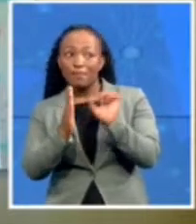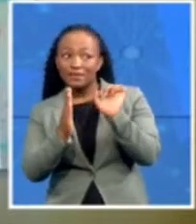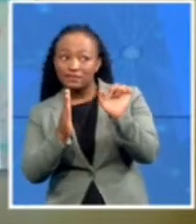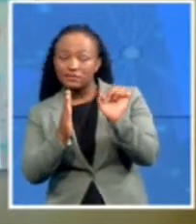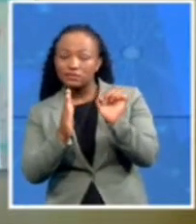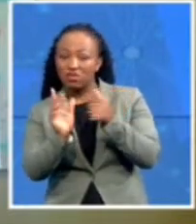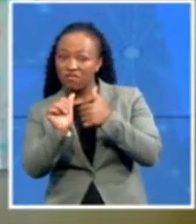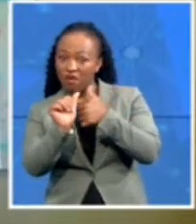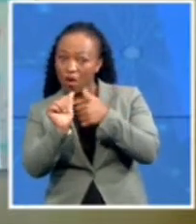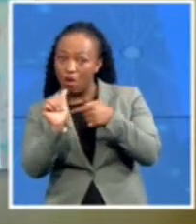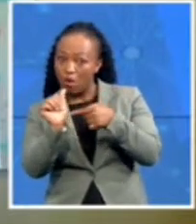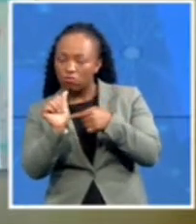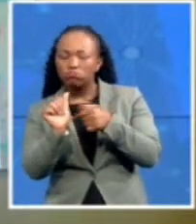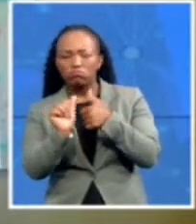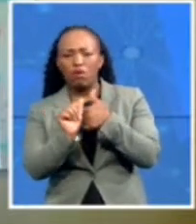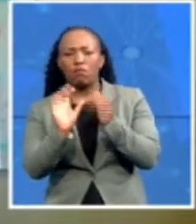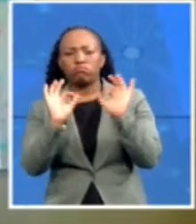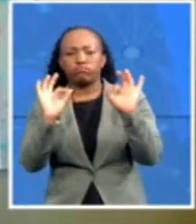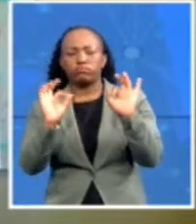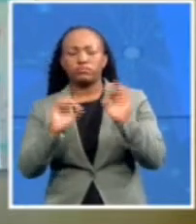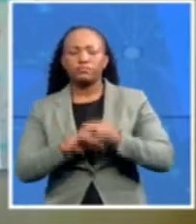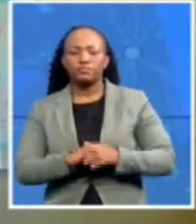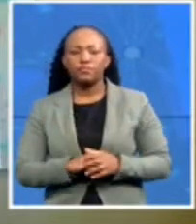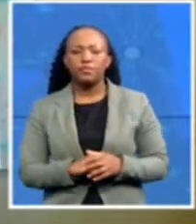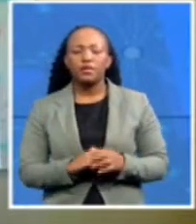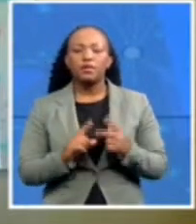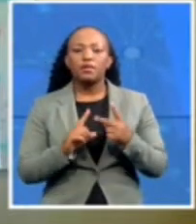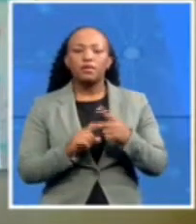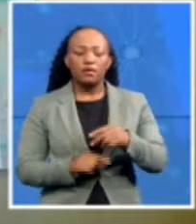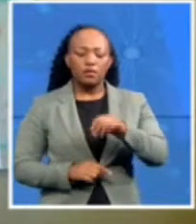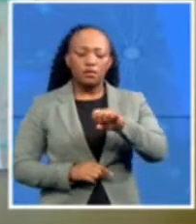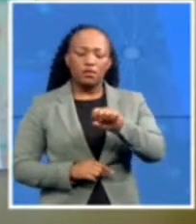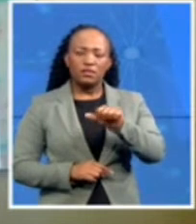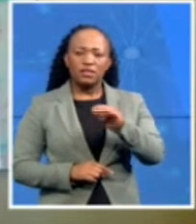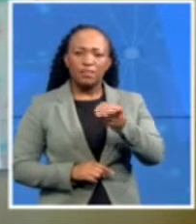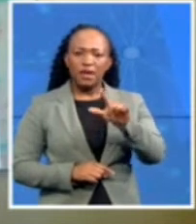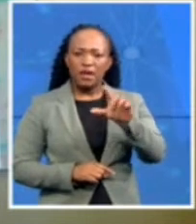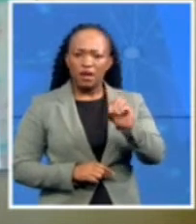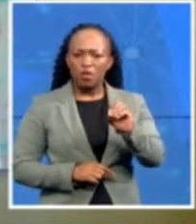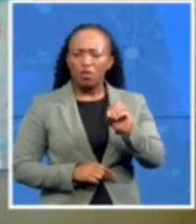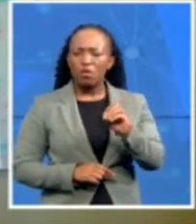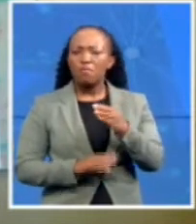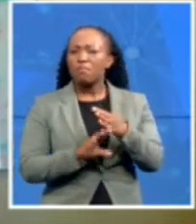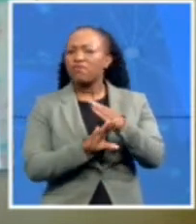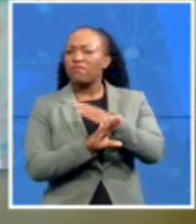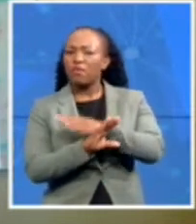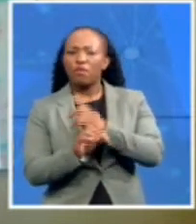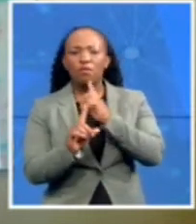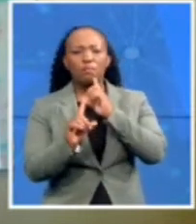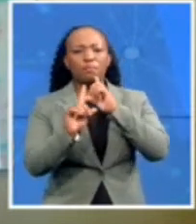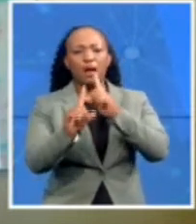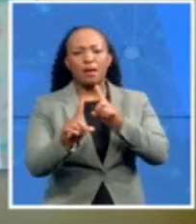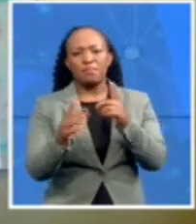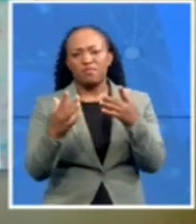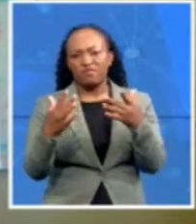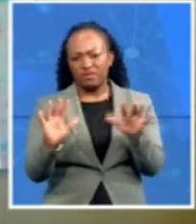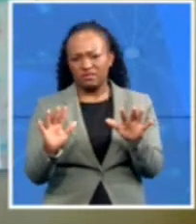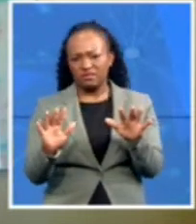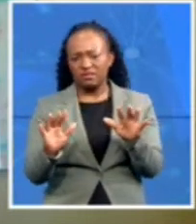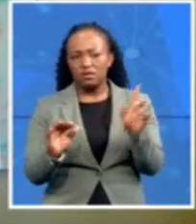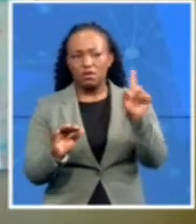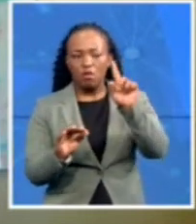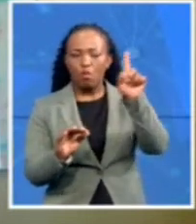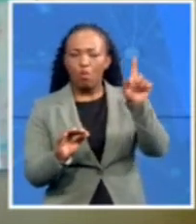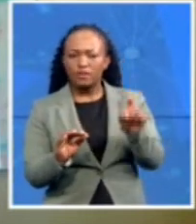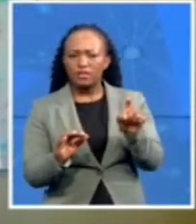Sabelo, I did respond previously to the question about disclosing names